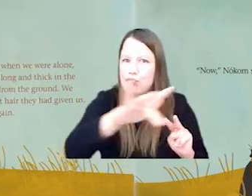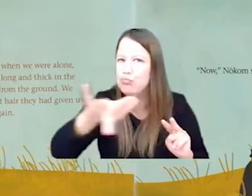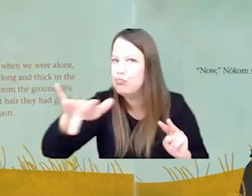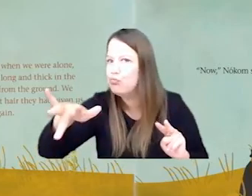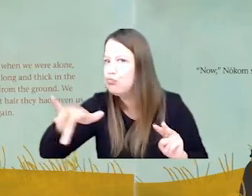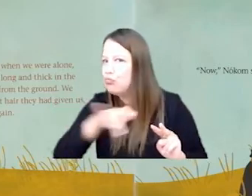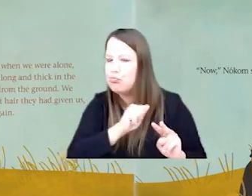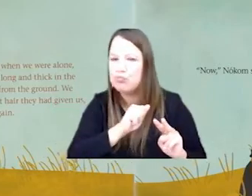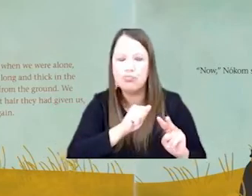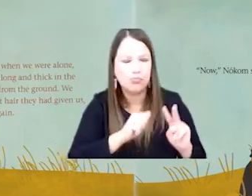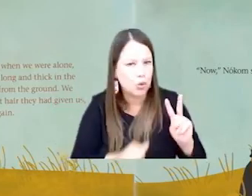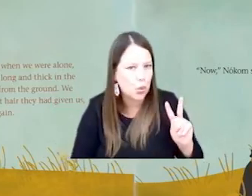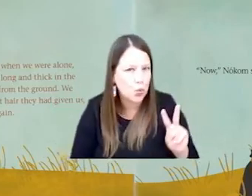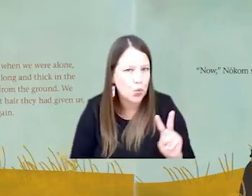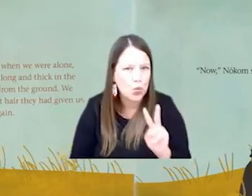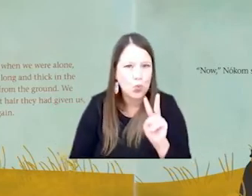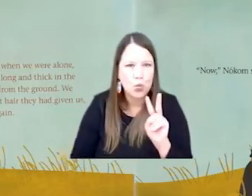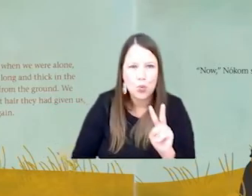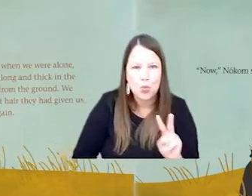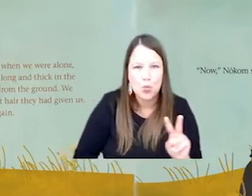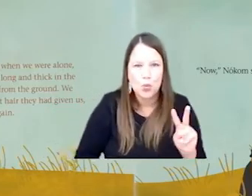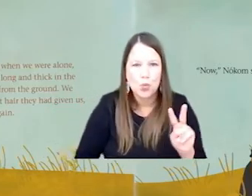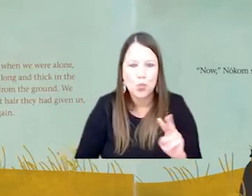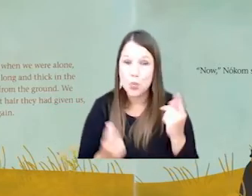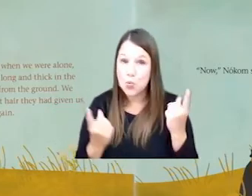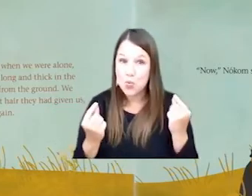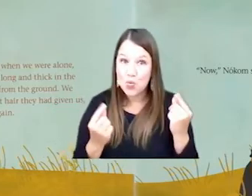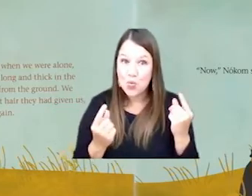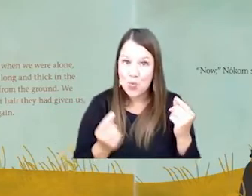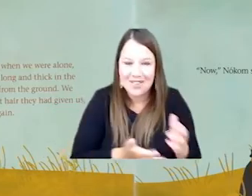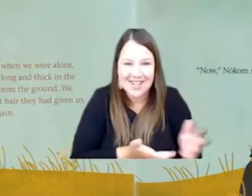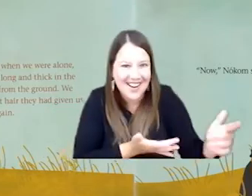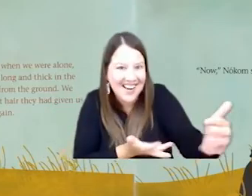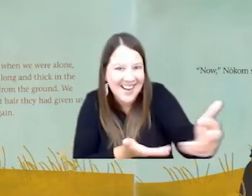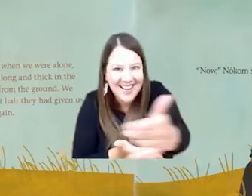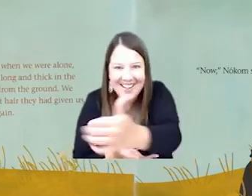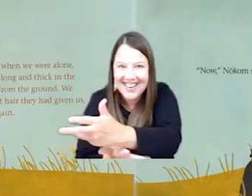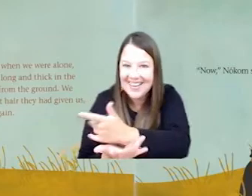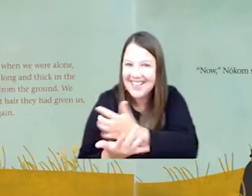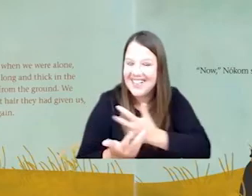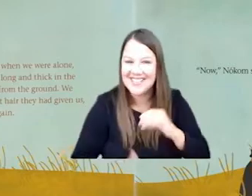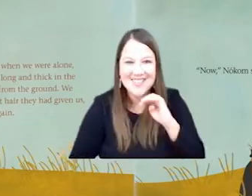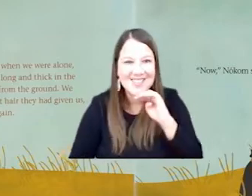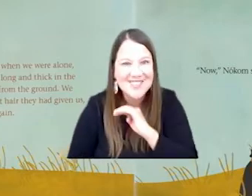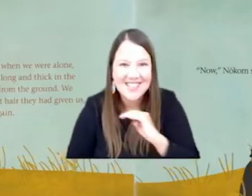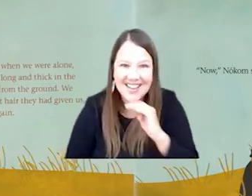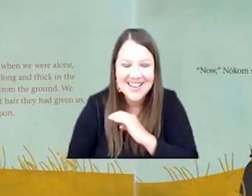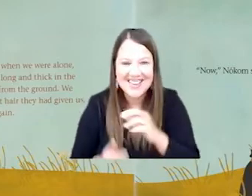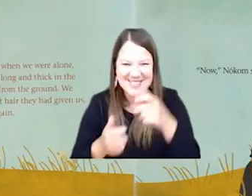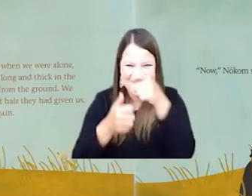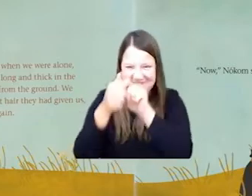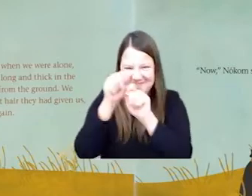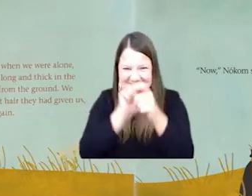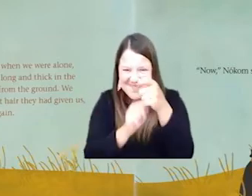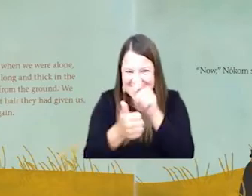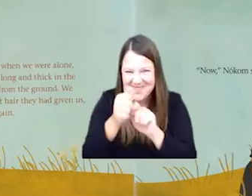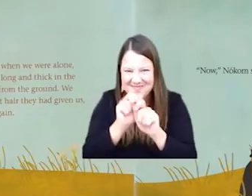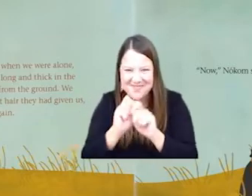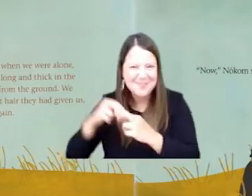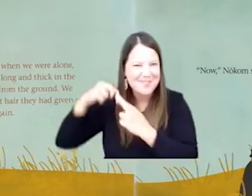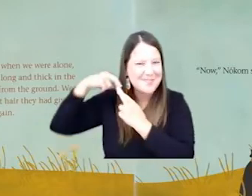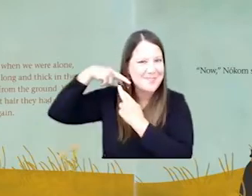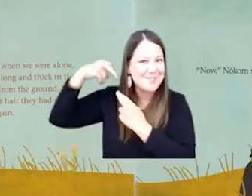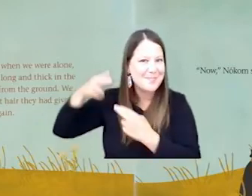the field, we would pick the blades up from the ground. We would braid them into short